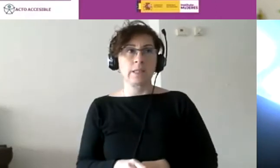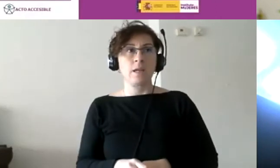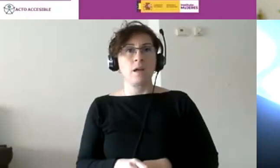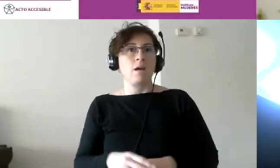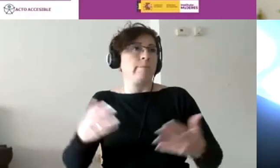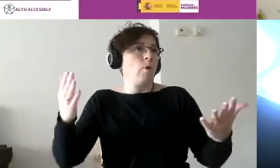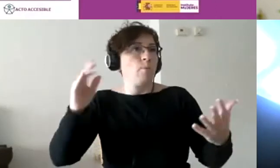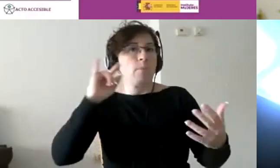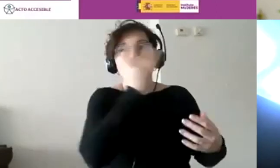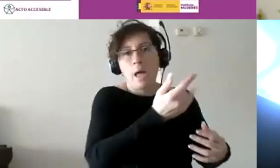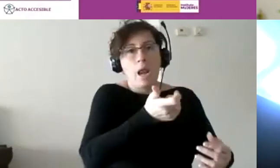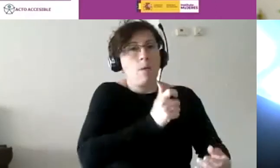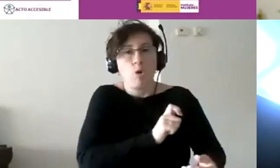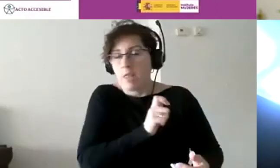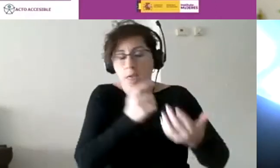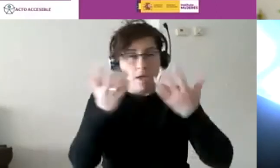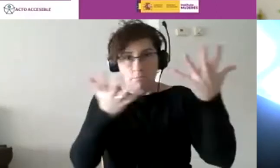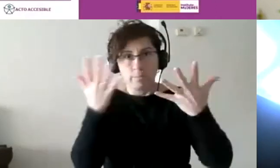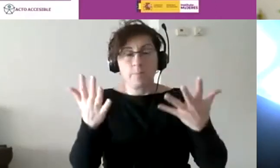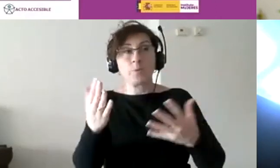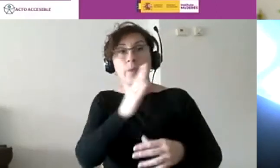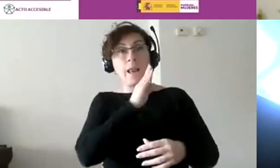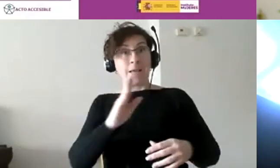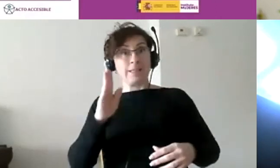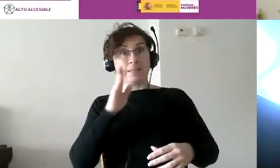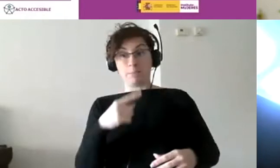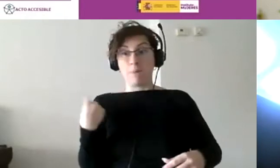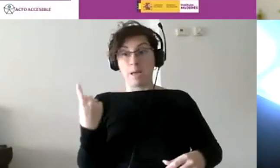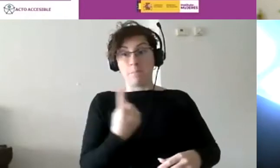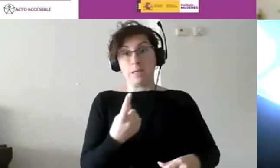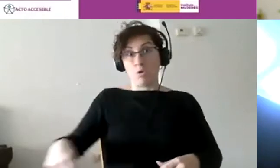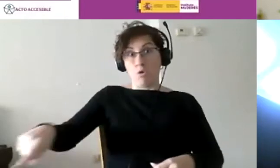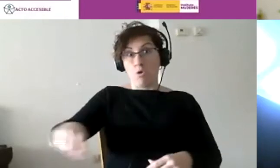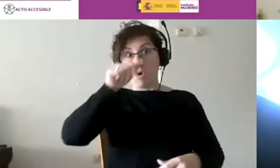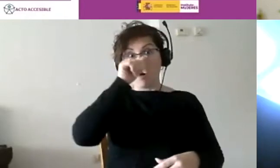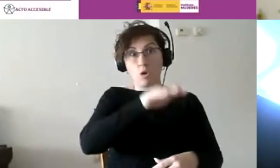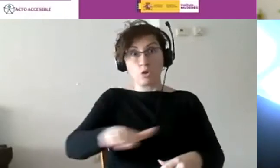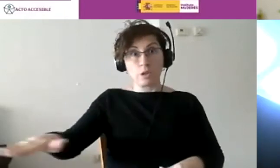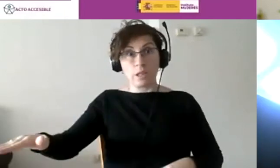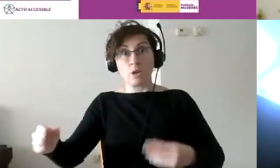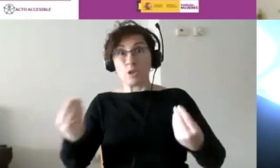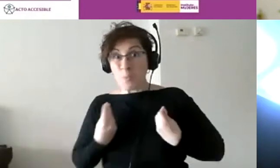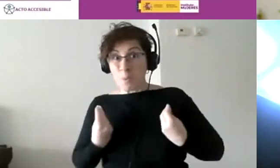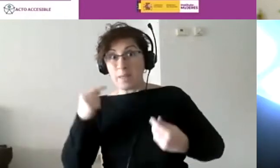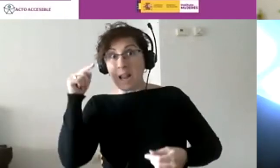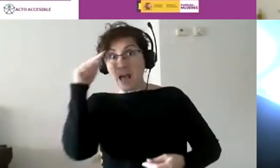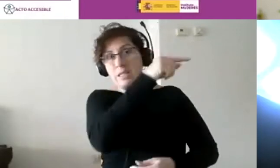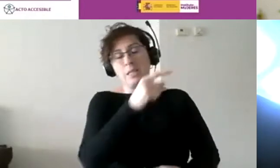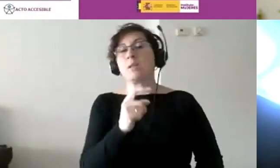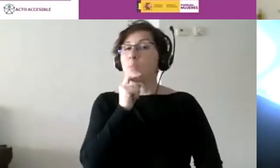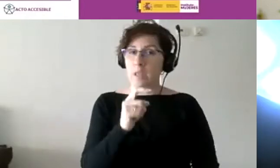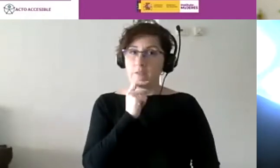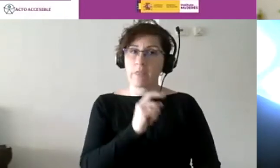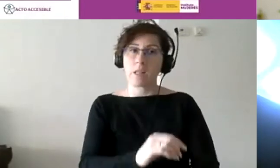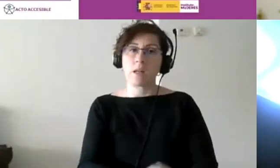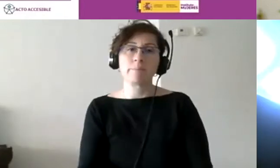difficult for moms and for kids to live there. Okay. And nobody understands. It's only the beginning for